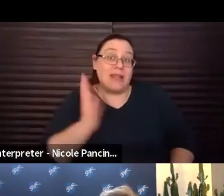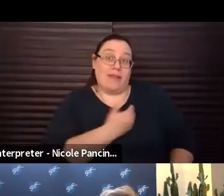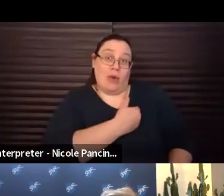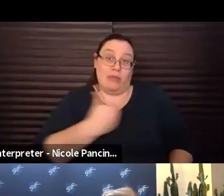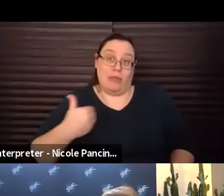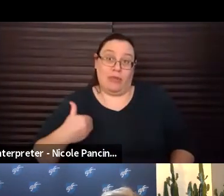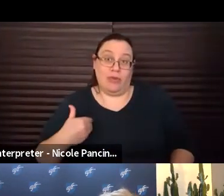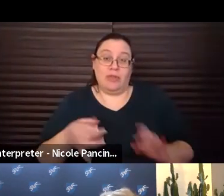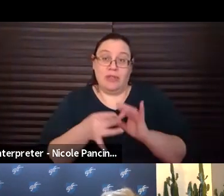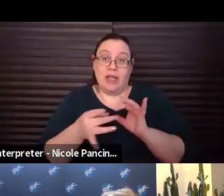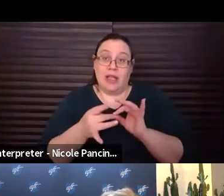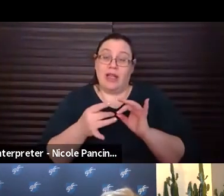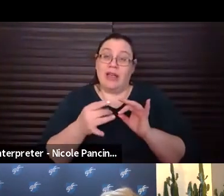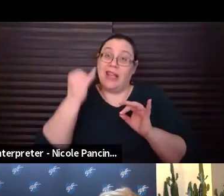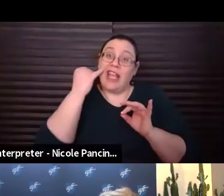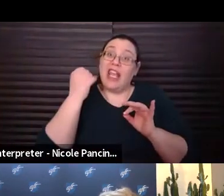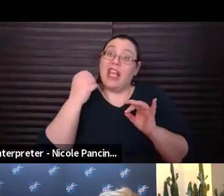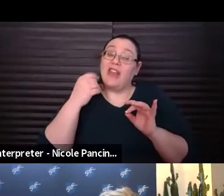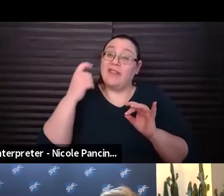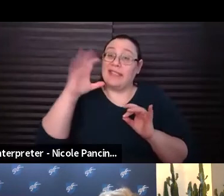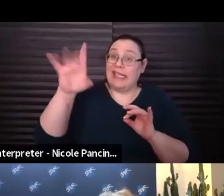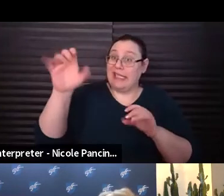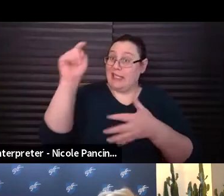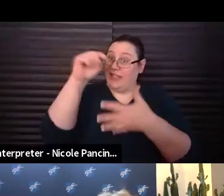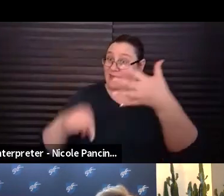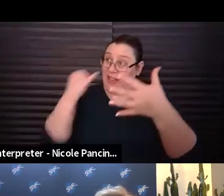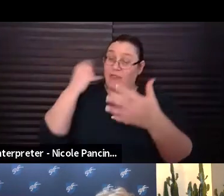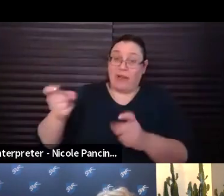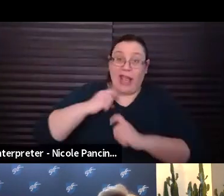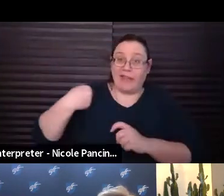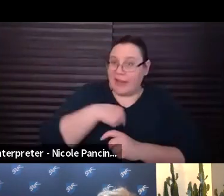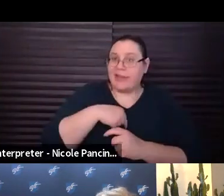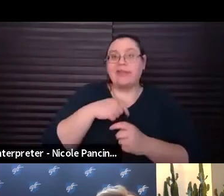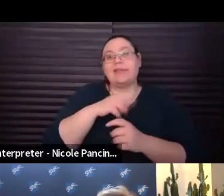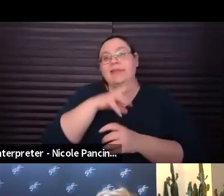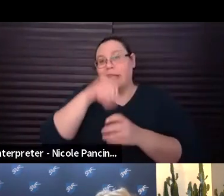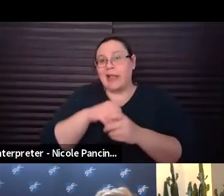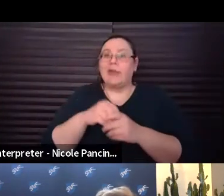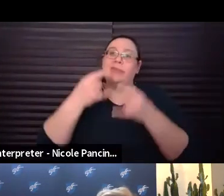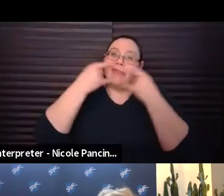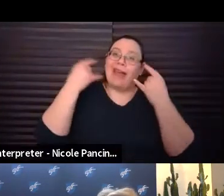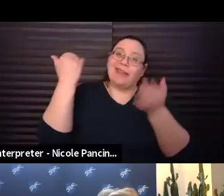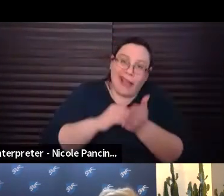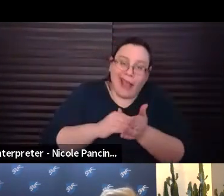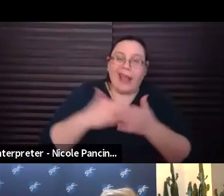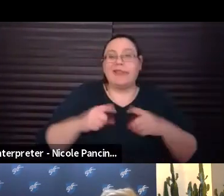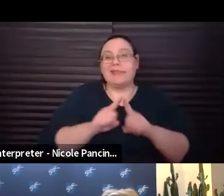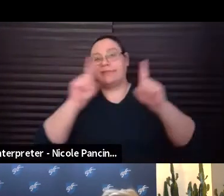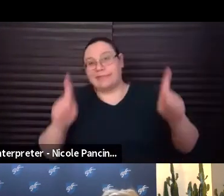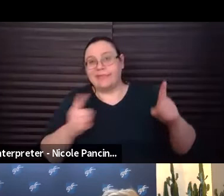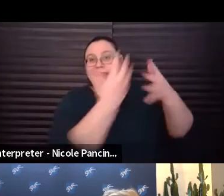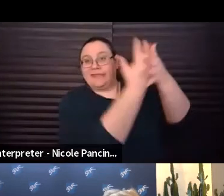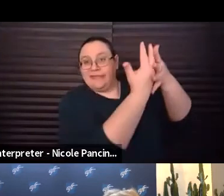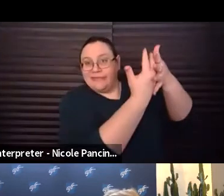we have the layered mitigation that CDC just talked about, you know, including going back to masks, physical distancing, cleaning, ventilation, and